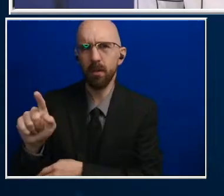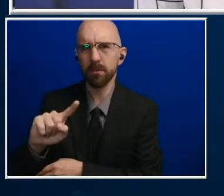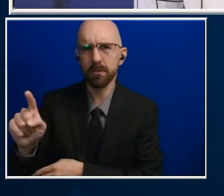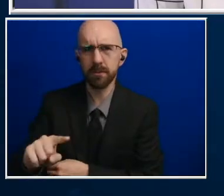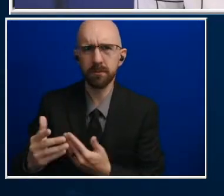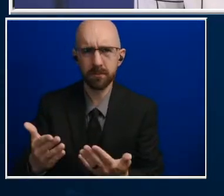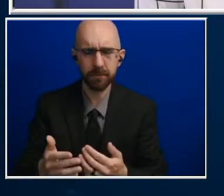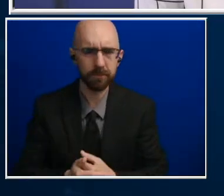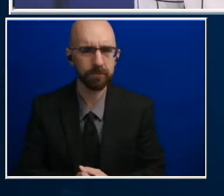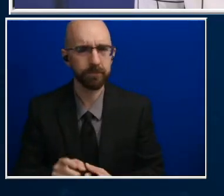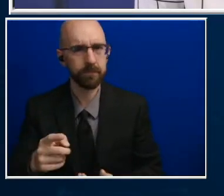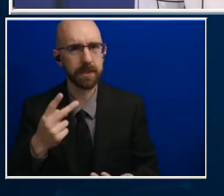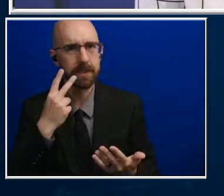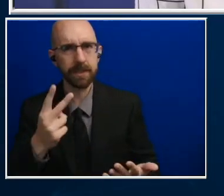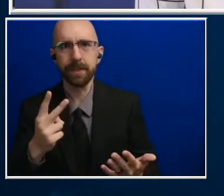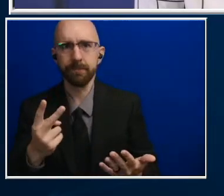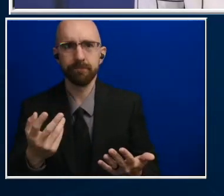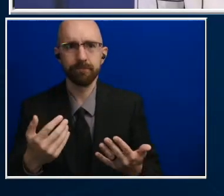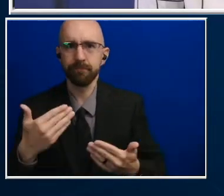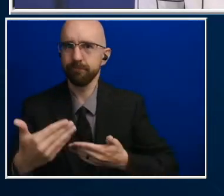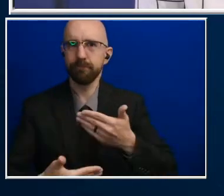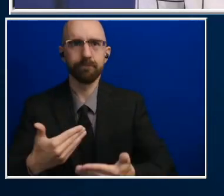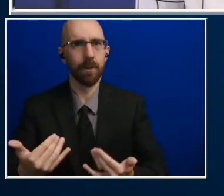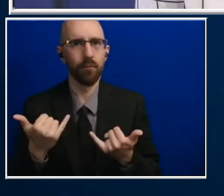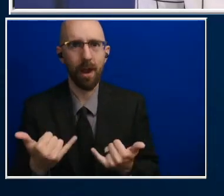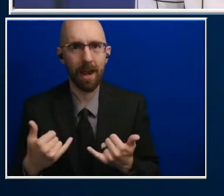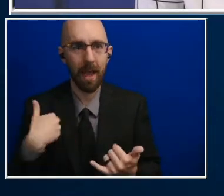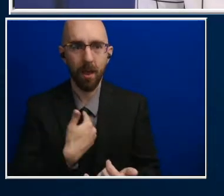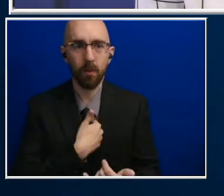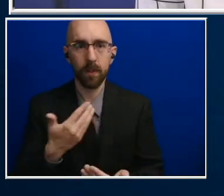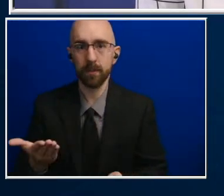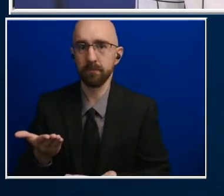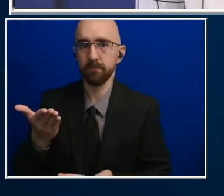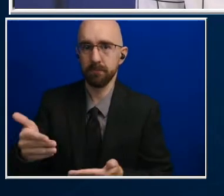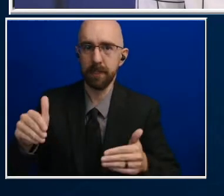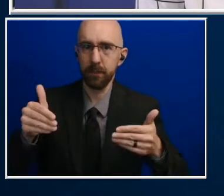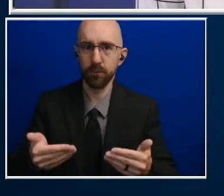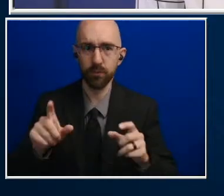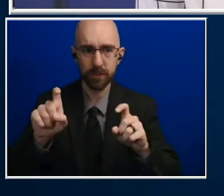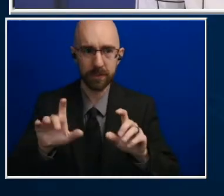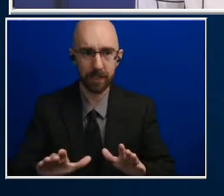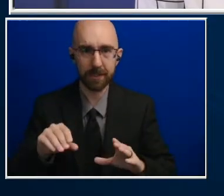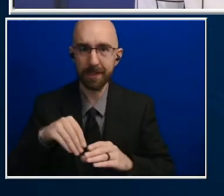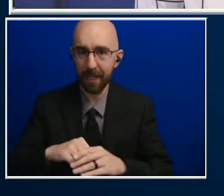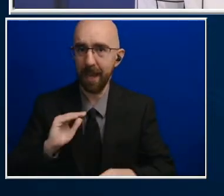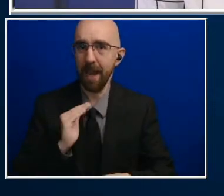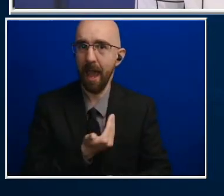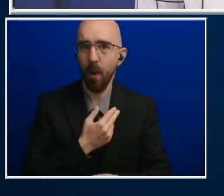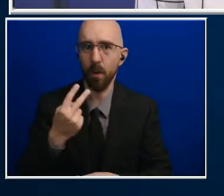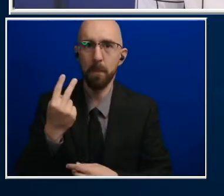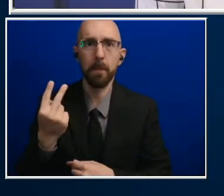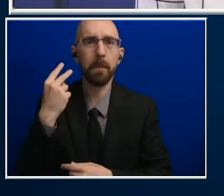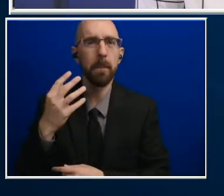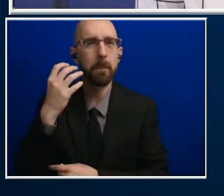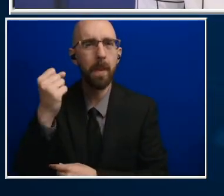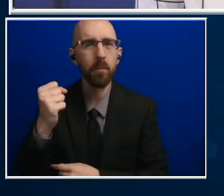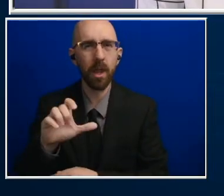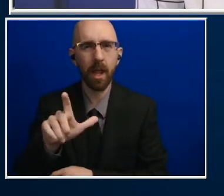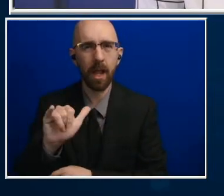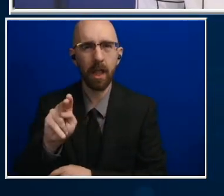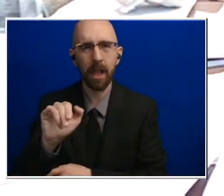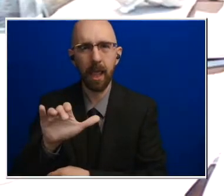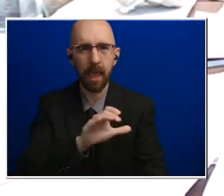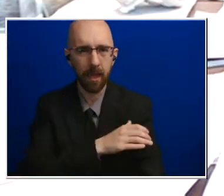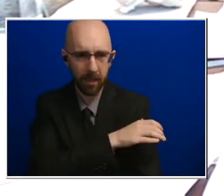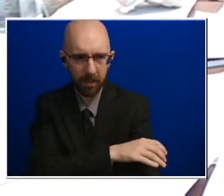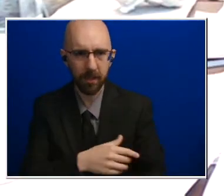it's just playing out right now where we're really introducing this test into our own memory clinic. We've been doing it for the last couple months, but we're